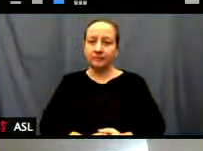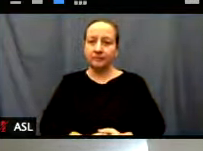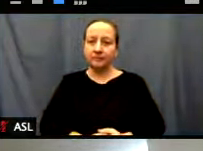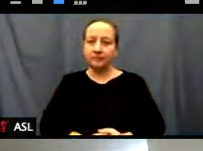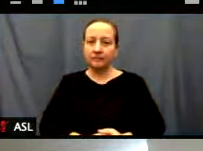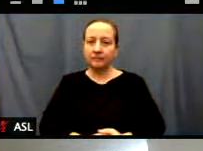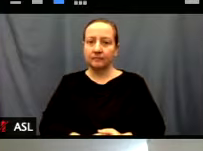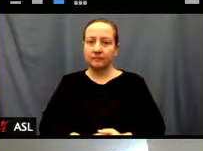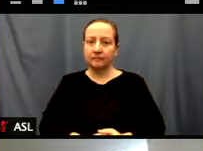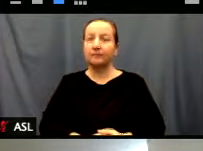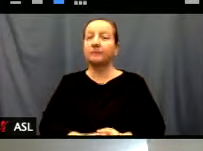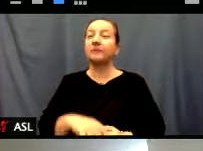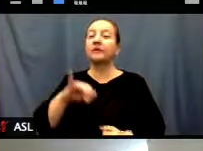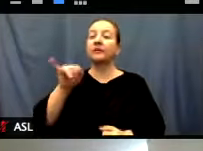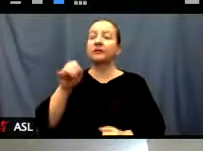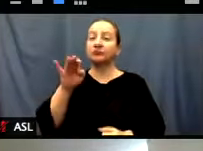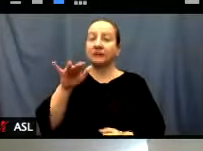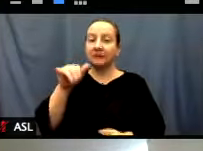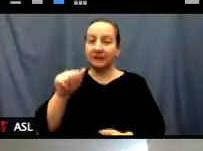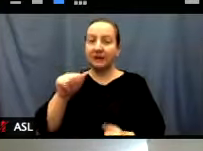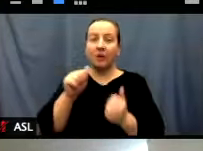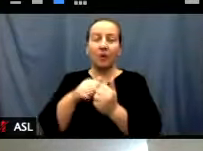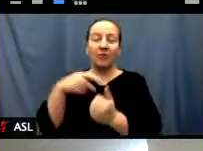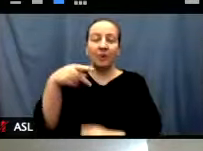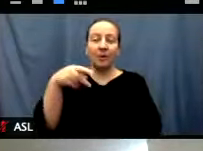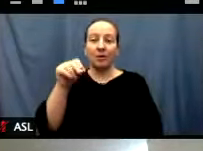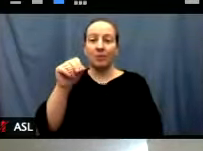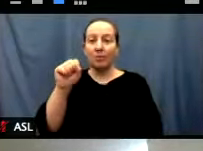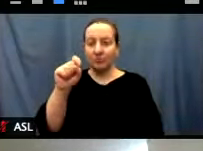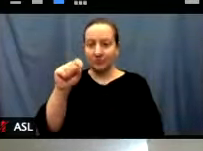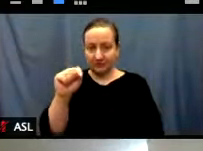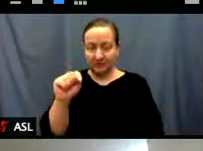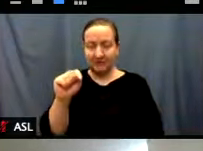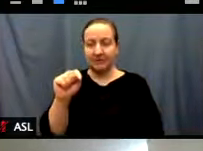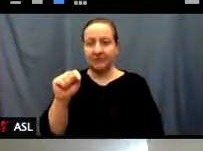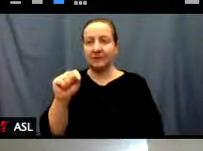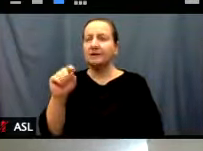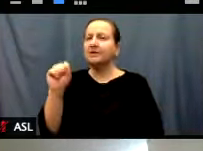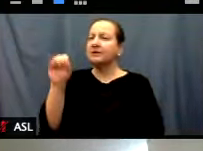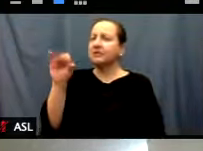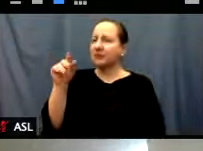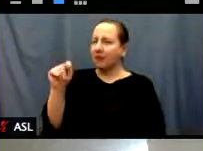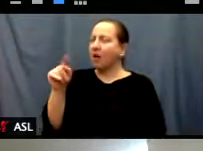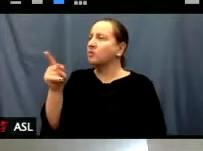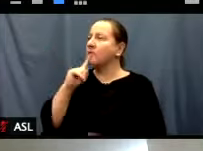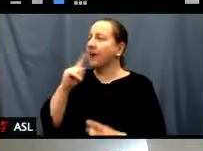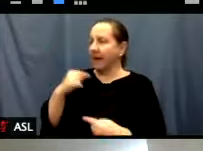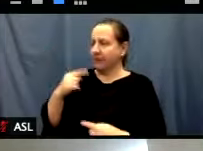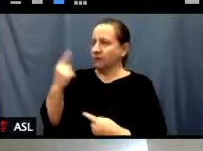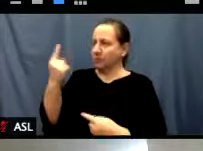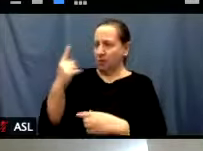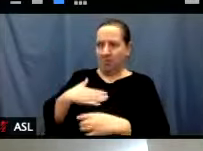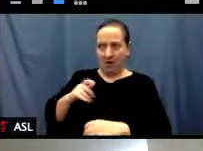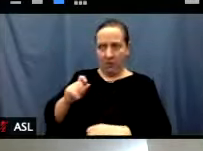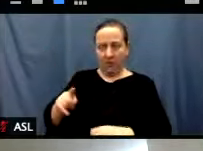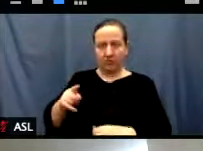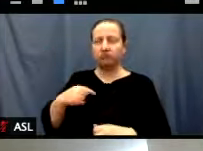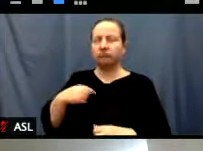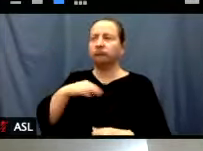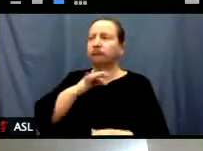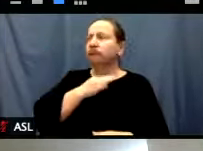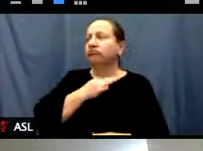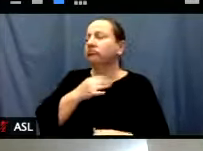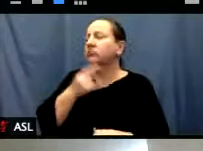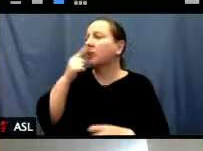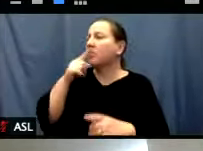Oh, hi, it's Jessica with the Post. Scott, you answered one of my questions, but I wanted to see if you could